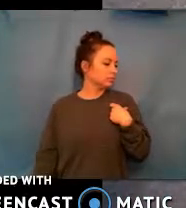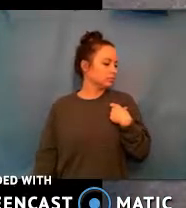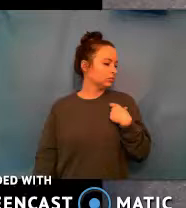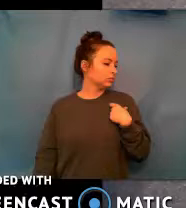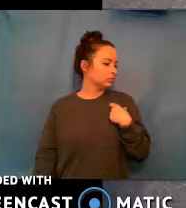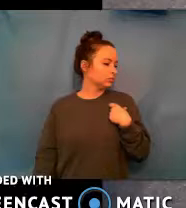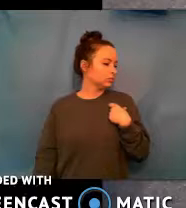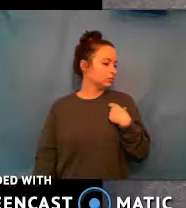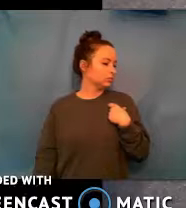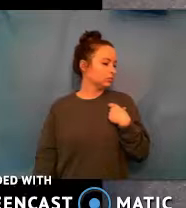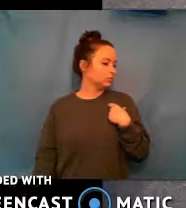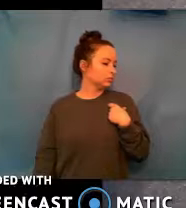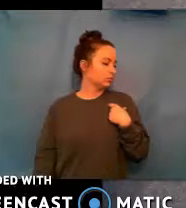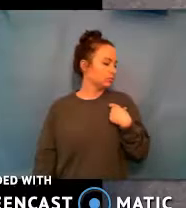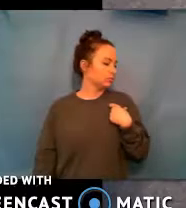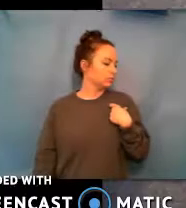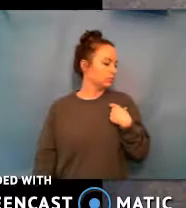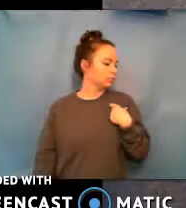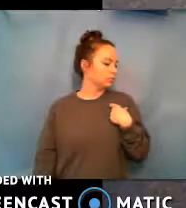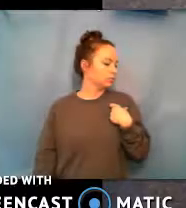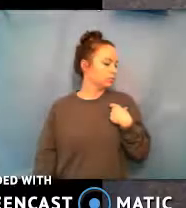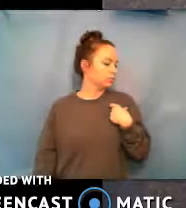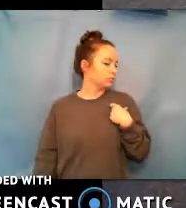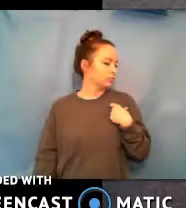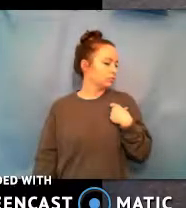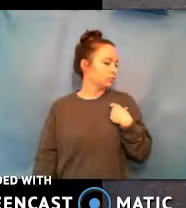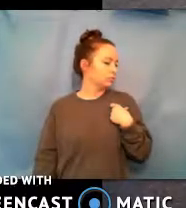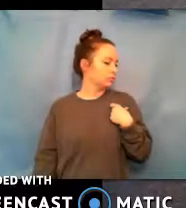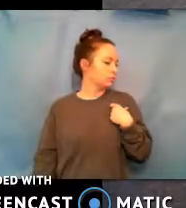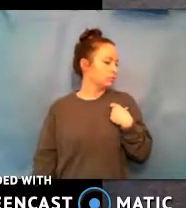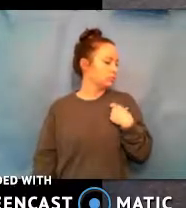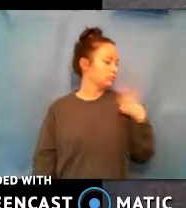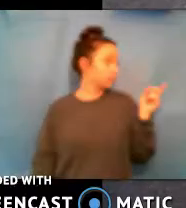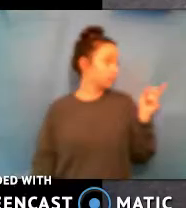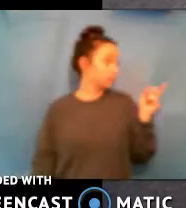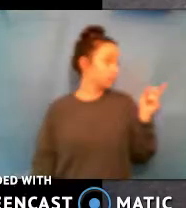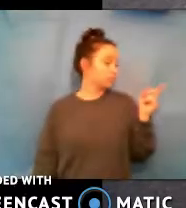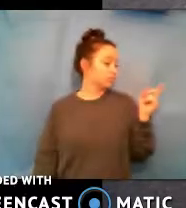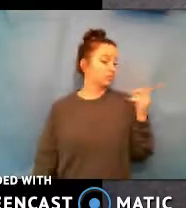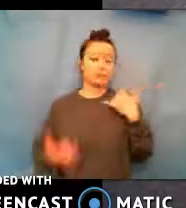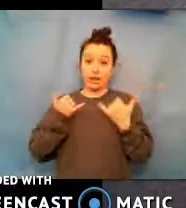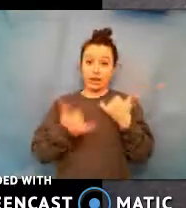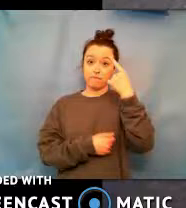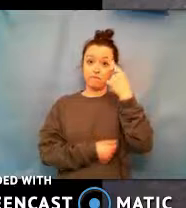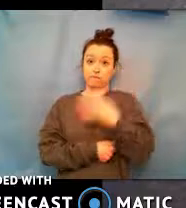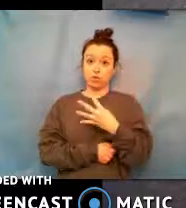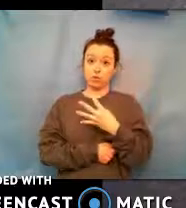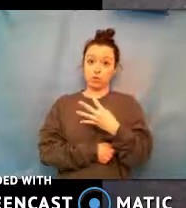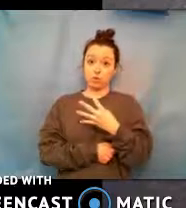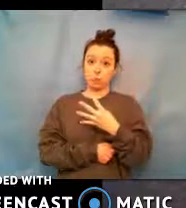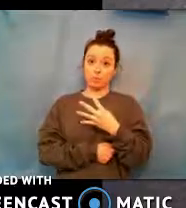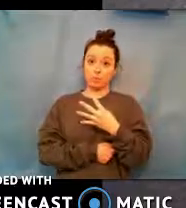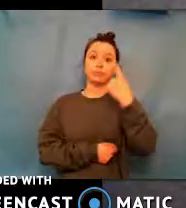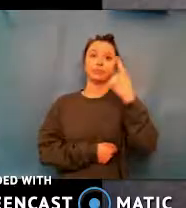I'm going to draw one line down like that. And then one line across. So it went from